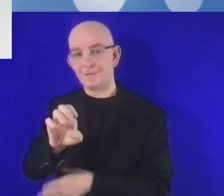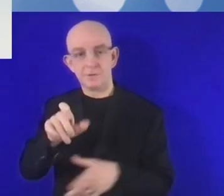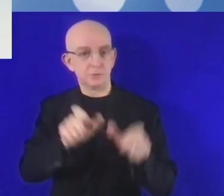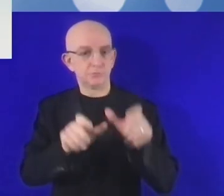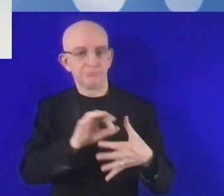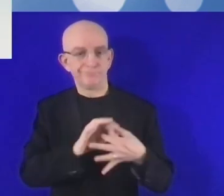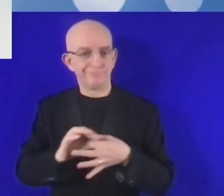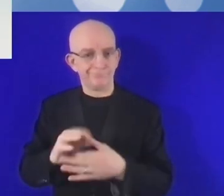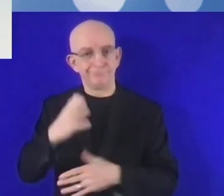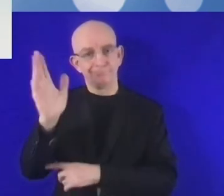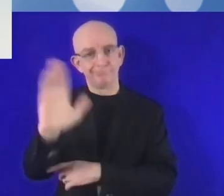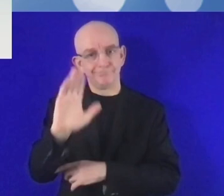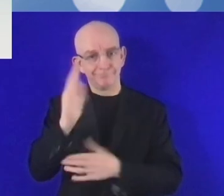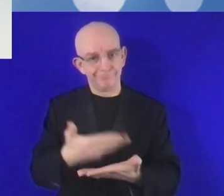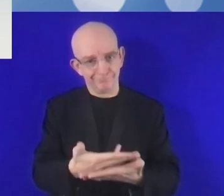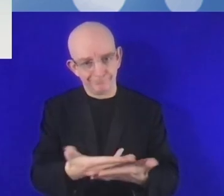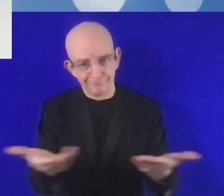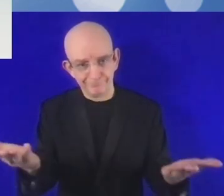too.